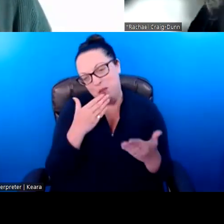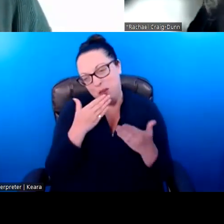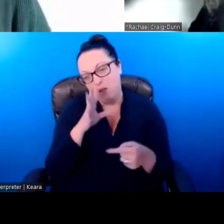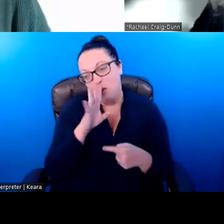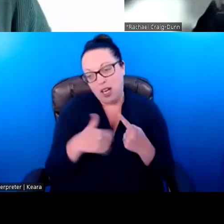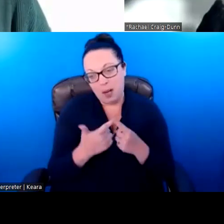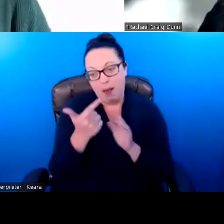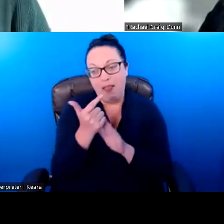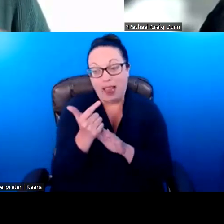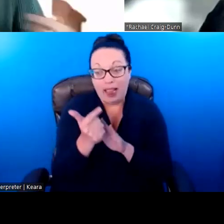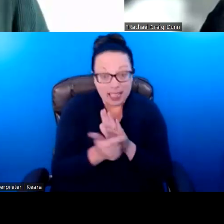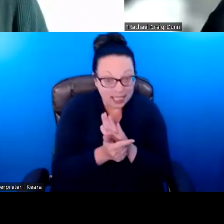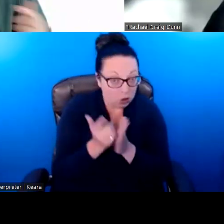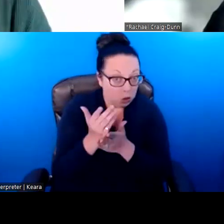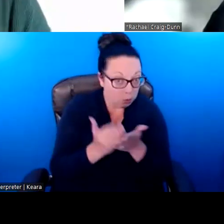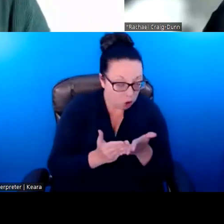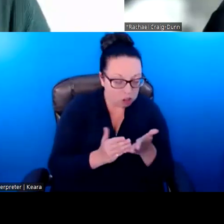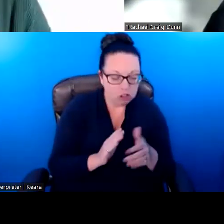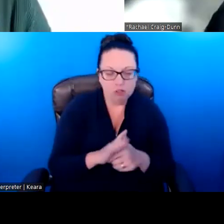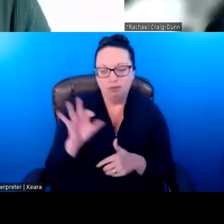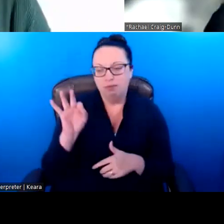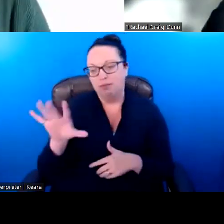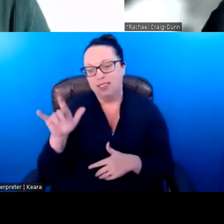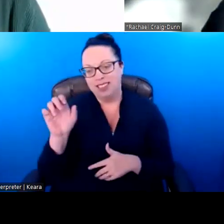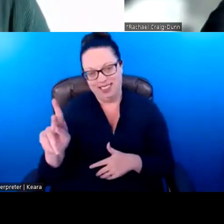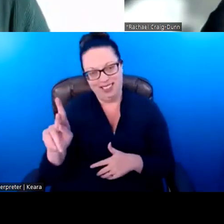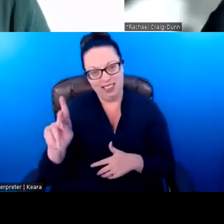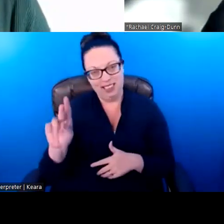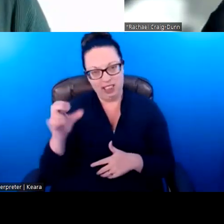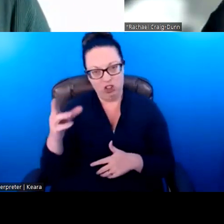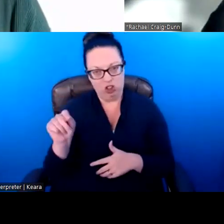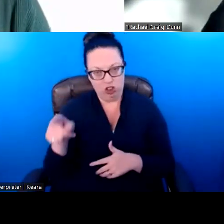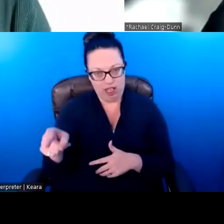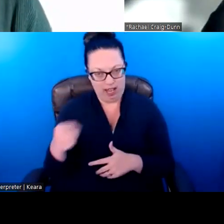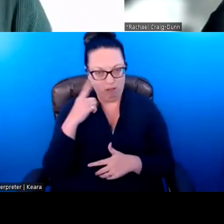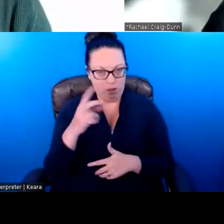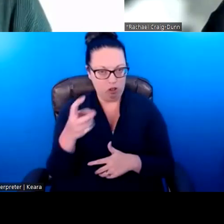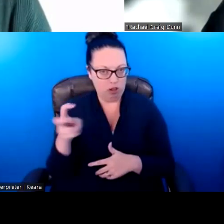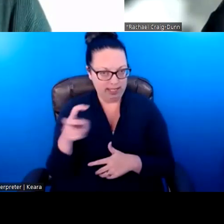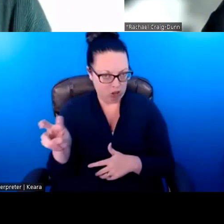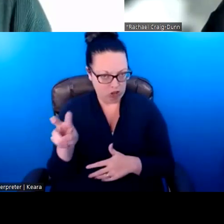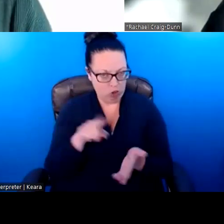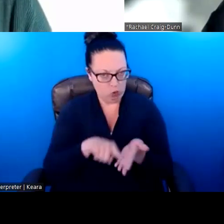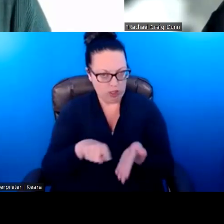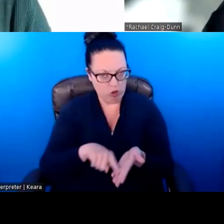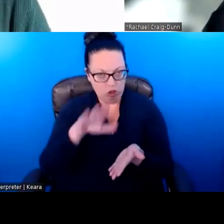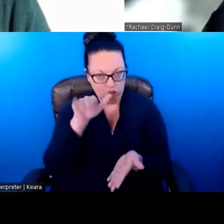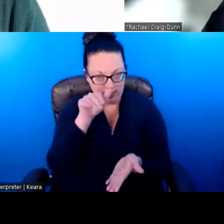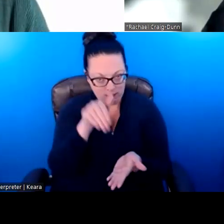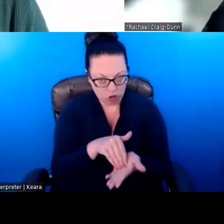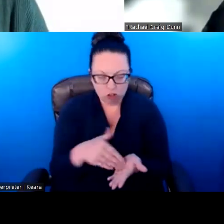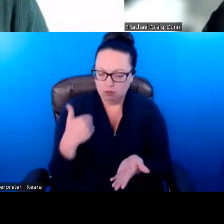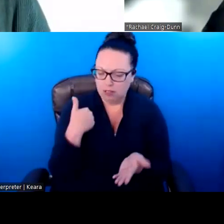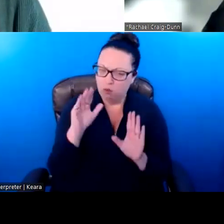legal aspects of things. I did put a link in the chat to the Transitions Research Center. They've got some